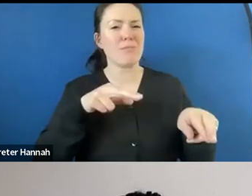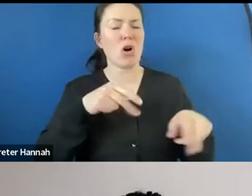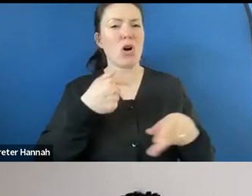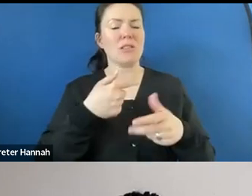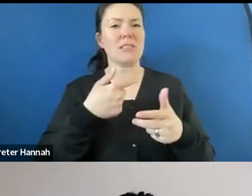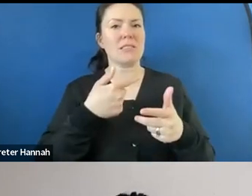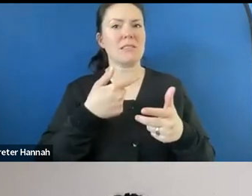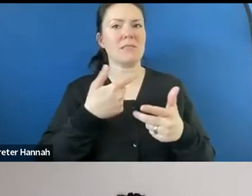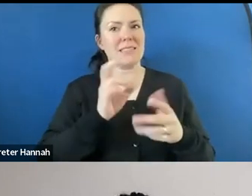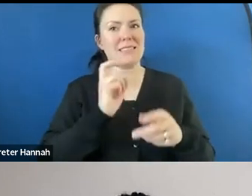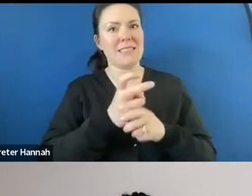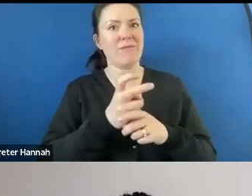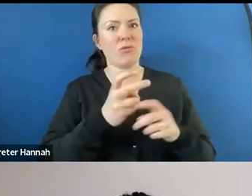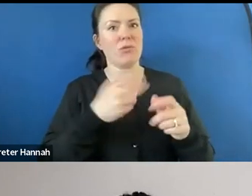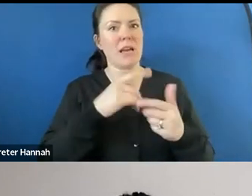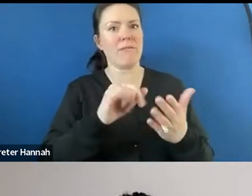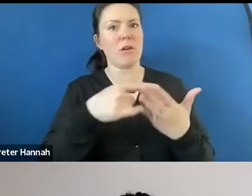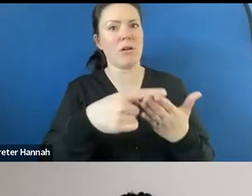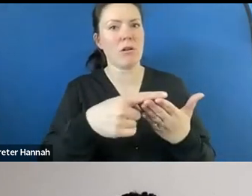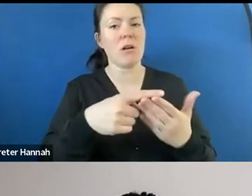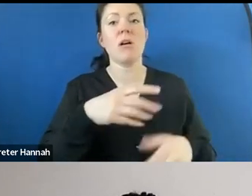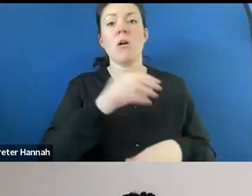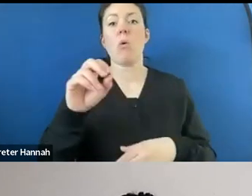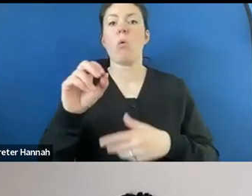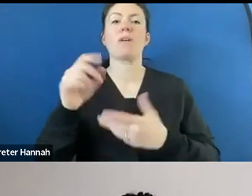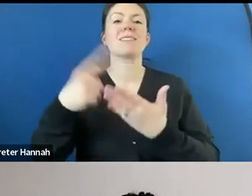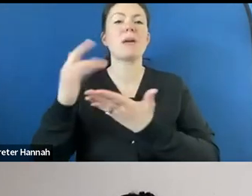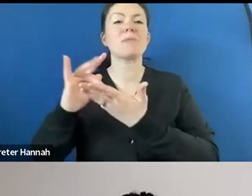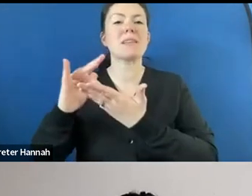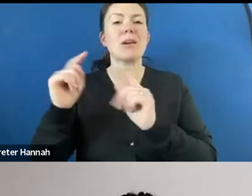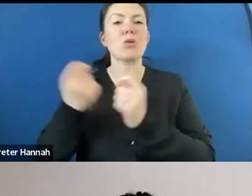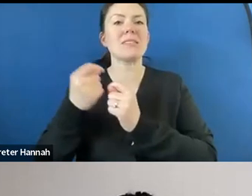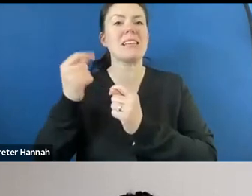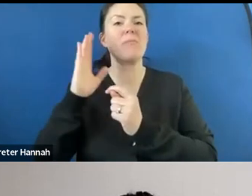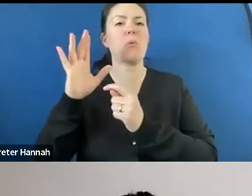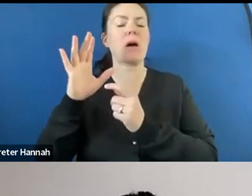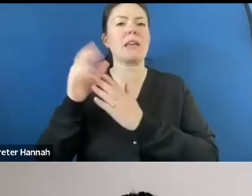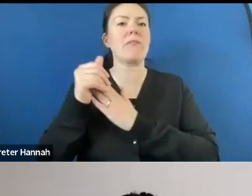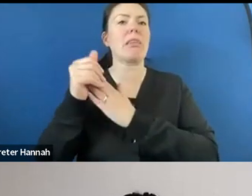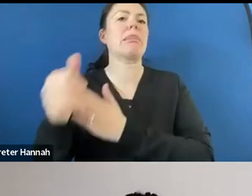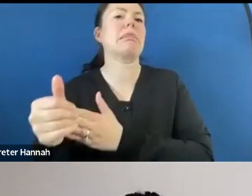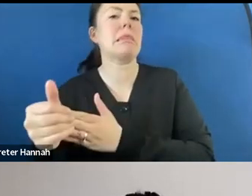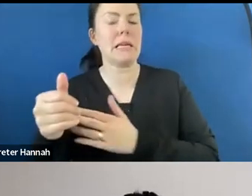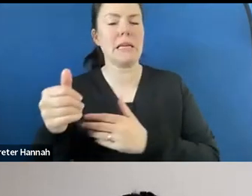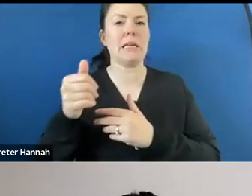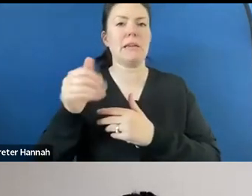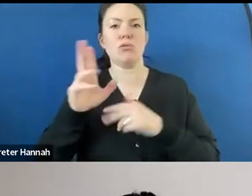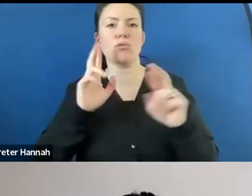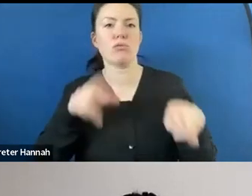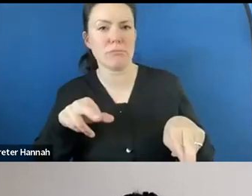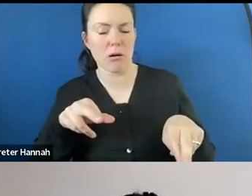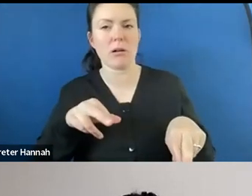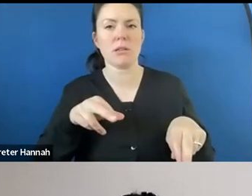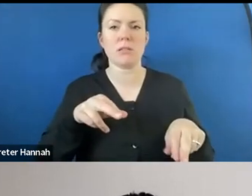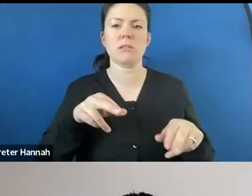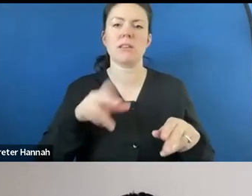And there's also communities where, you know, that medical side of things is leading things, you know. And so yeah, there's a lot. And I'm glad that